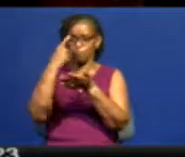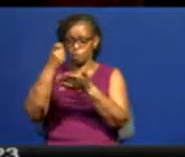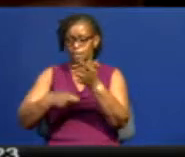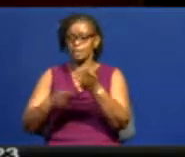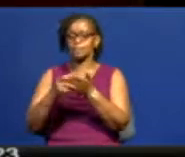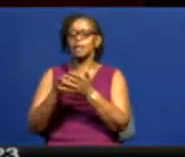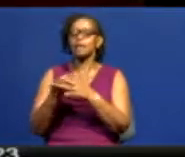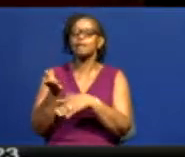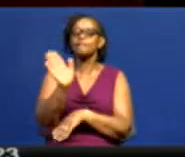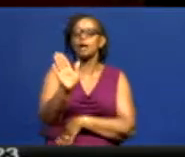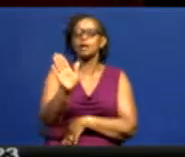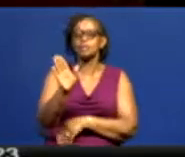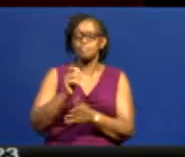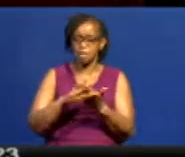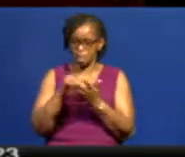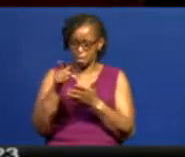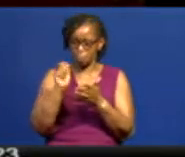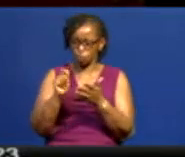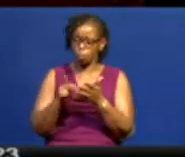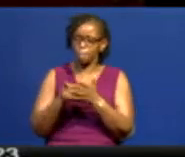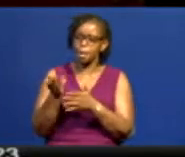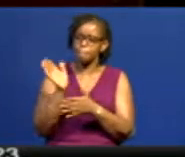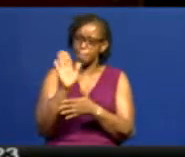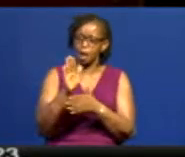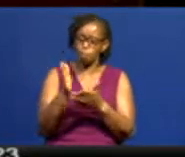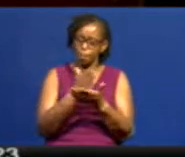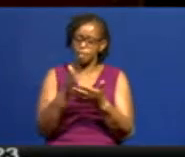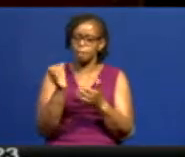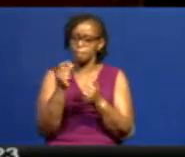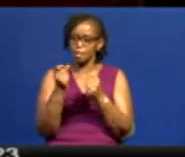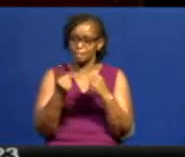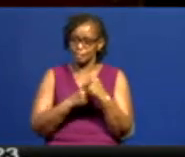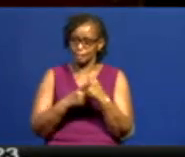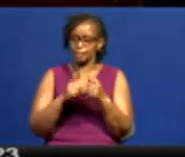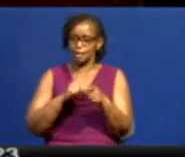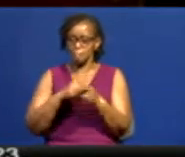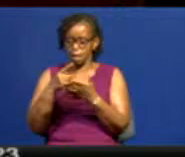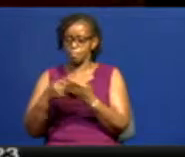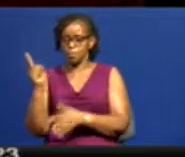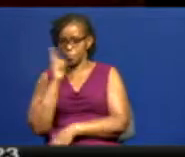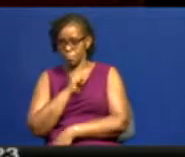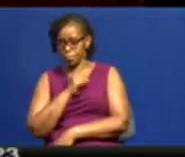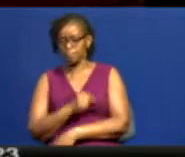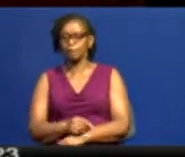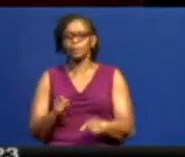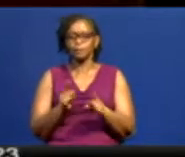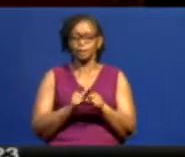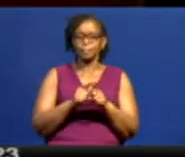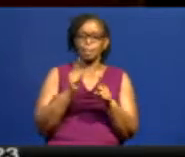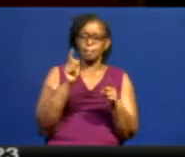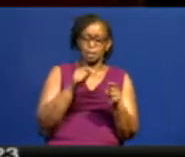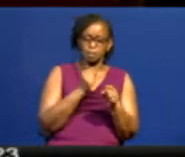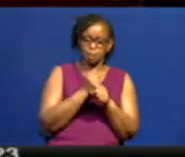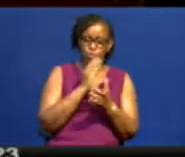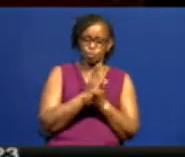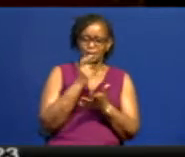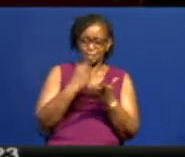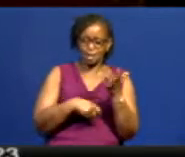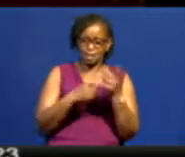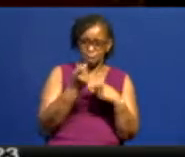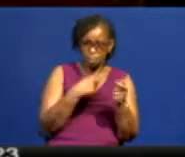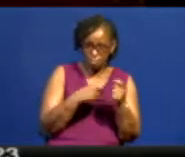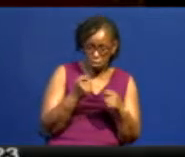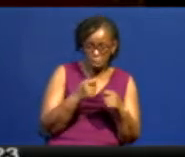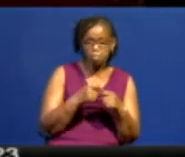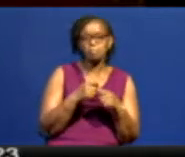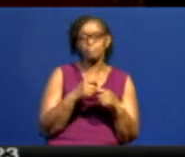are actually made within 6 months after the approval. The committee has proposed to amend the policy to ensure that tax expenditures estimates are